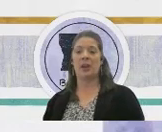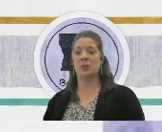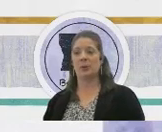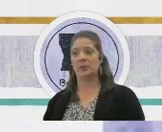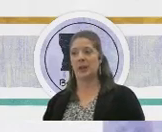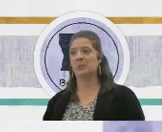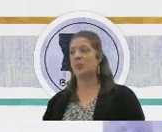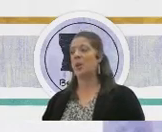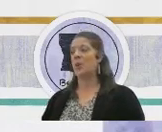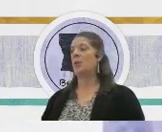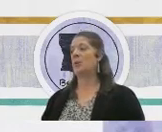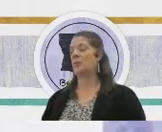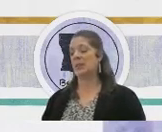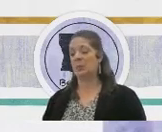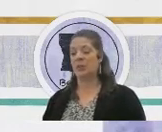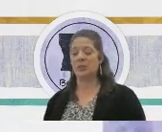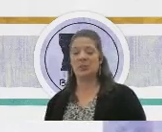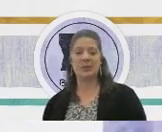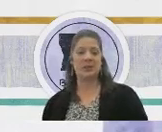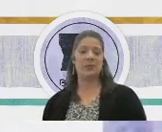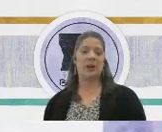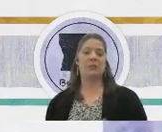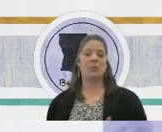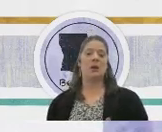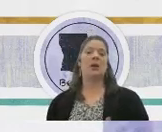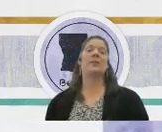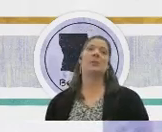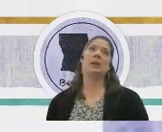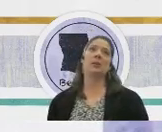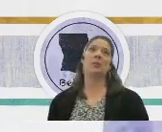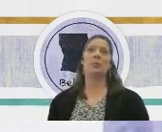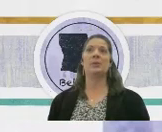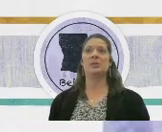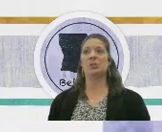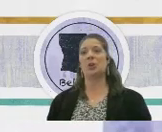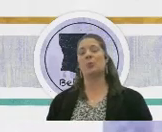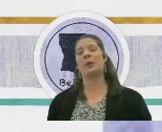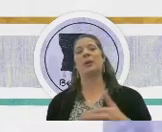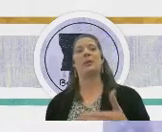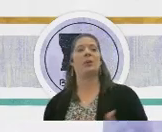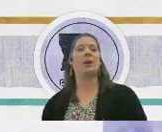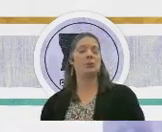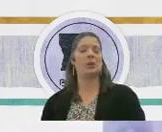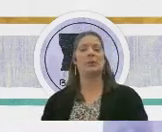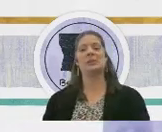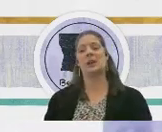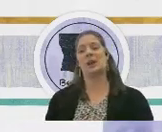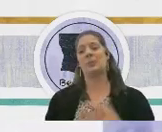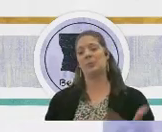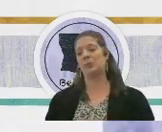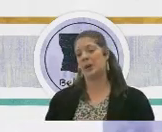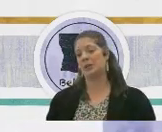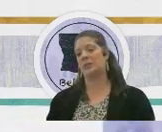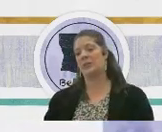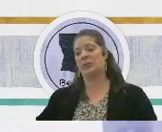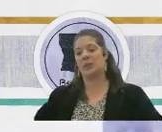Teacher Certification Appeals Council. We know this time of year is busy for everyone. Everybody, you know, their positions opening, there are contracts being signed,